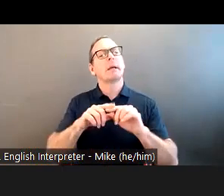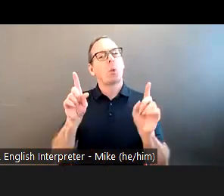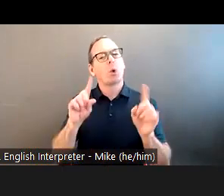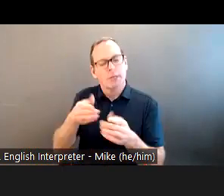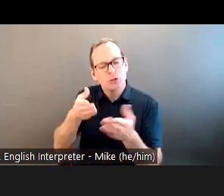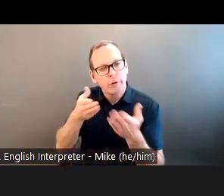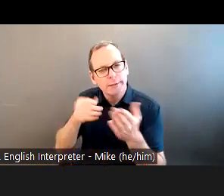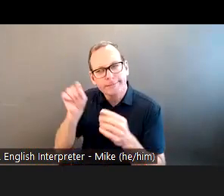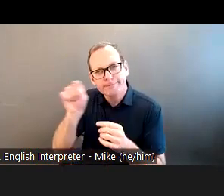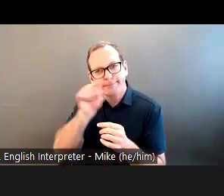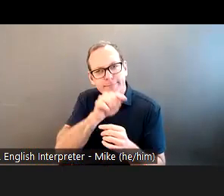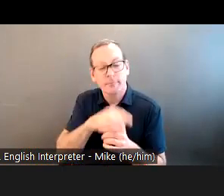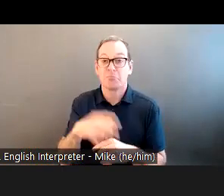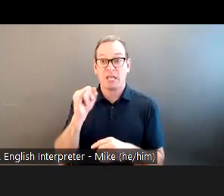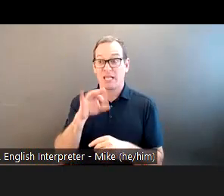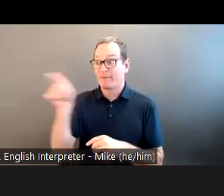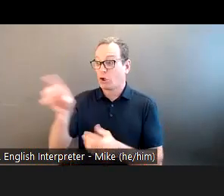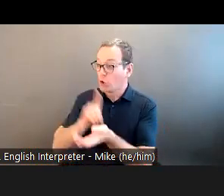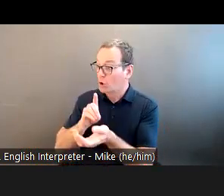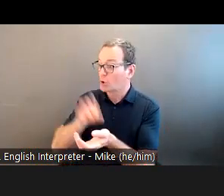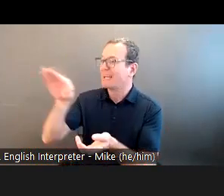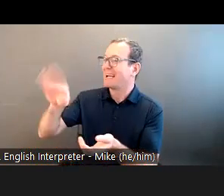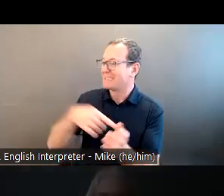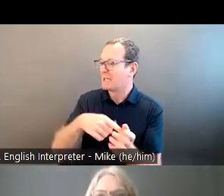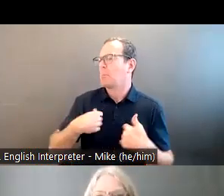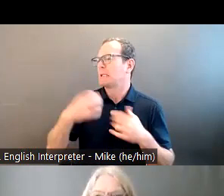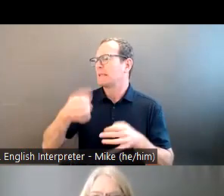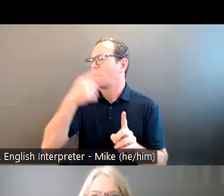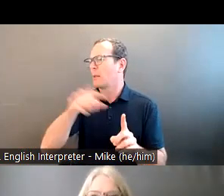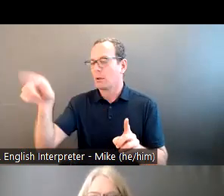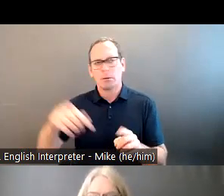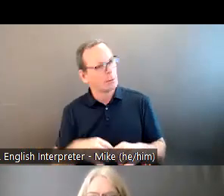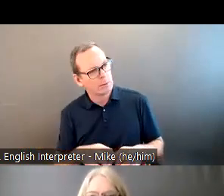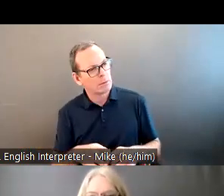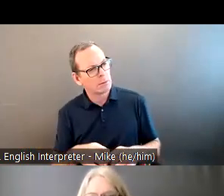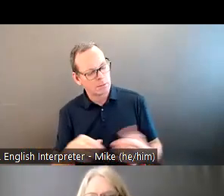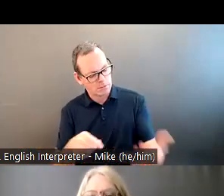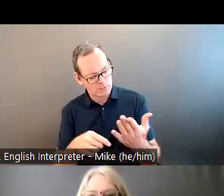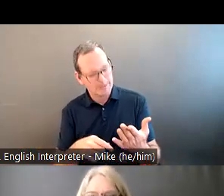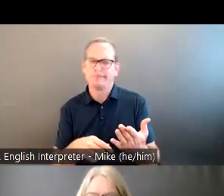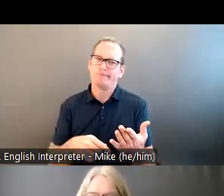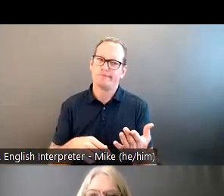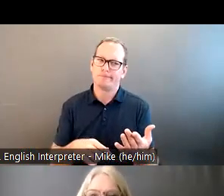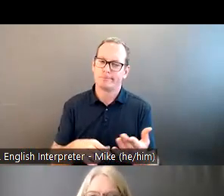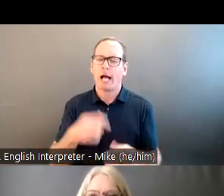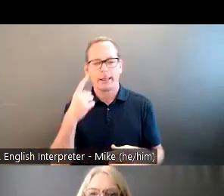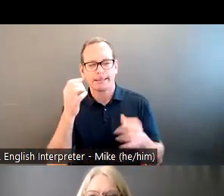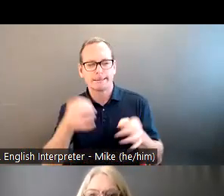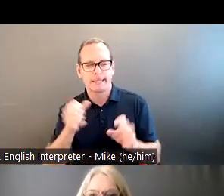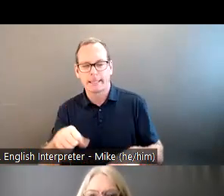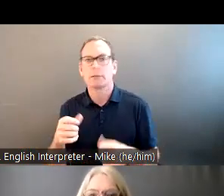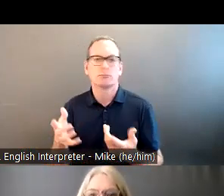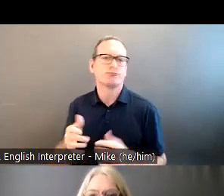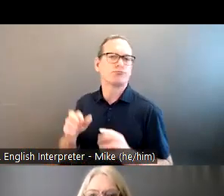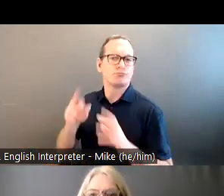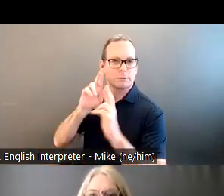is effective if they find you can't make that decision yourself. It is different for the power of attorney for property, and that's why we're